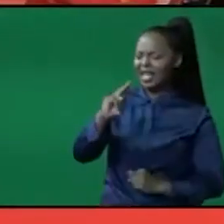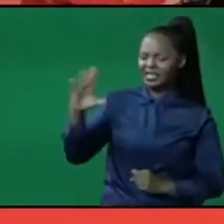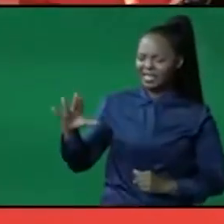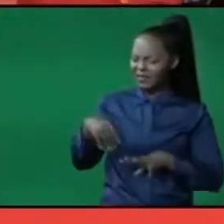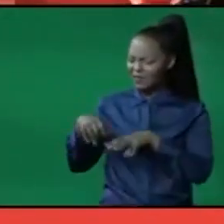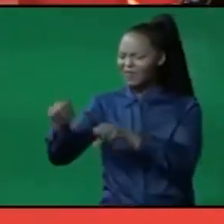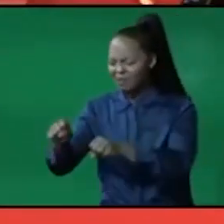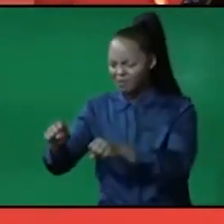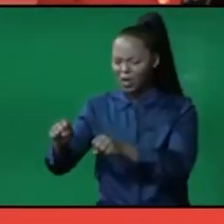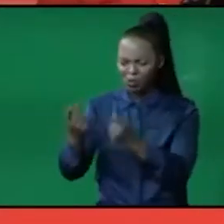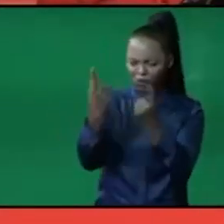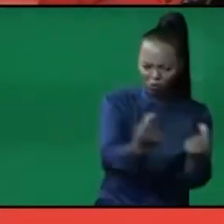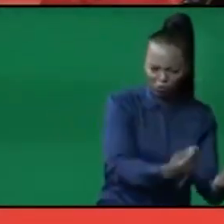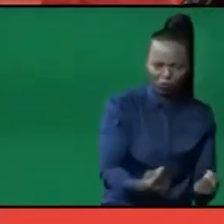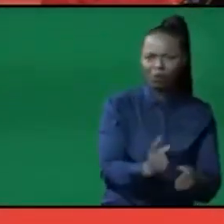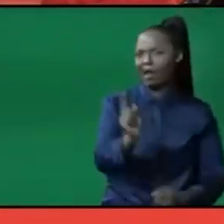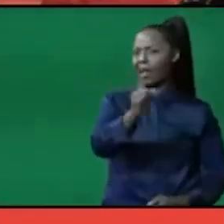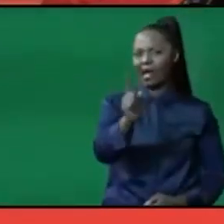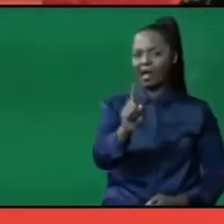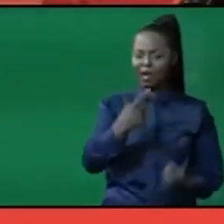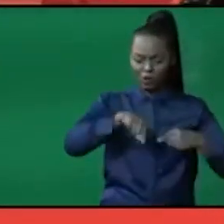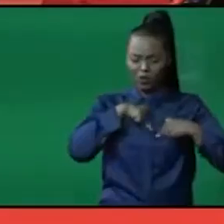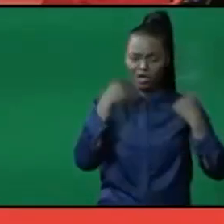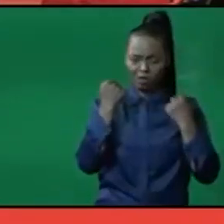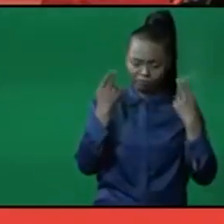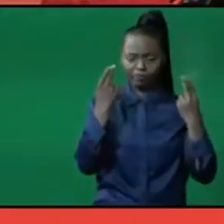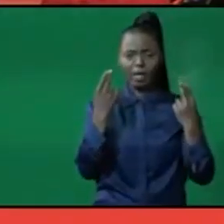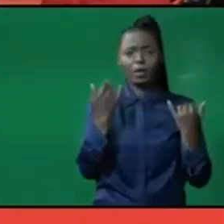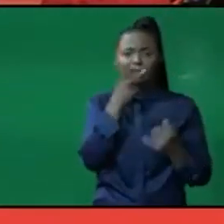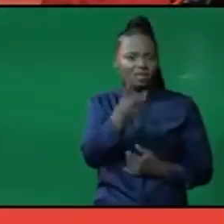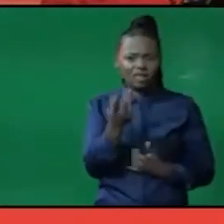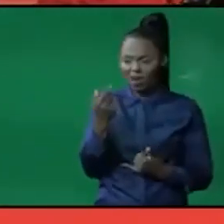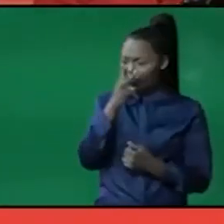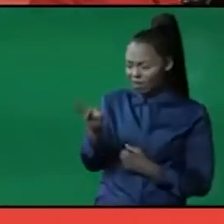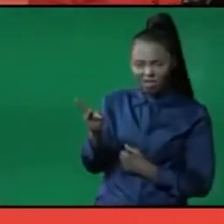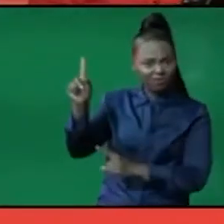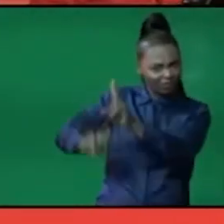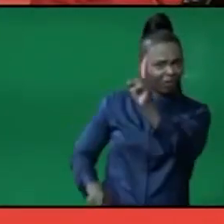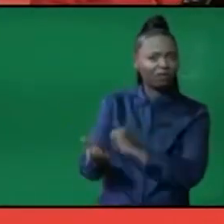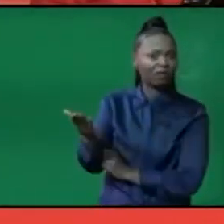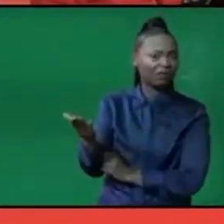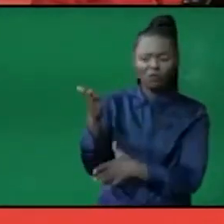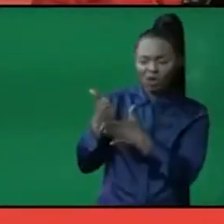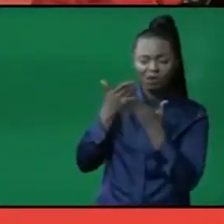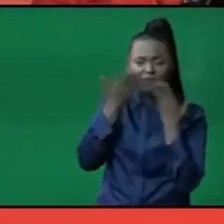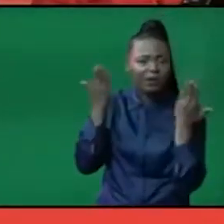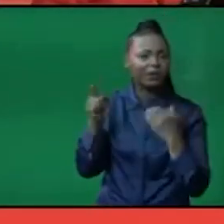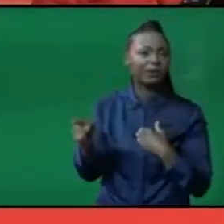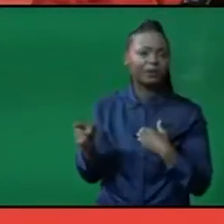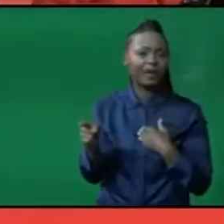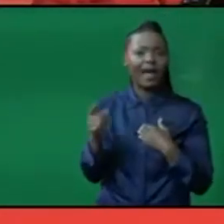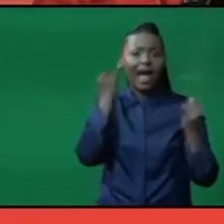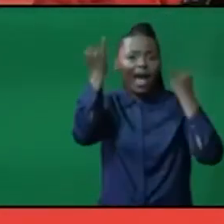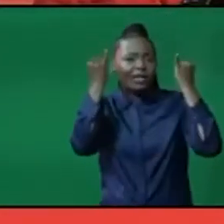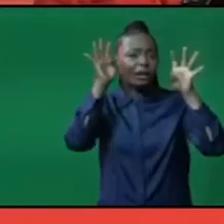say the ANC was doing this, therefore we're also doing it. But you can see that it's not working. So let the new ideas come